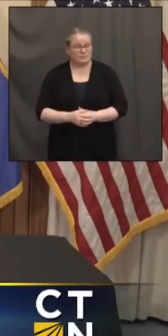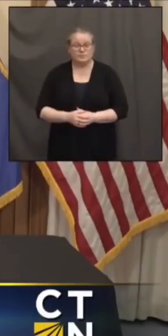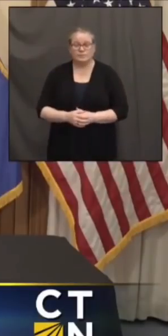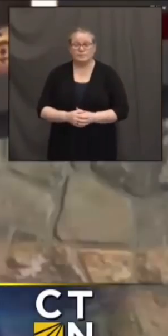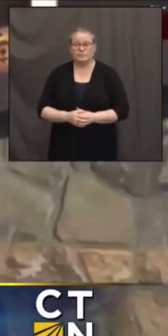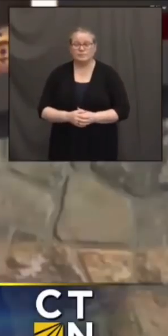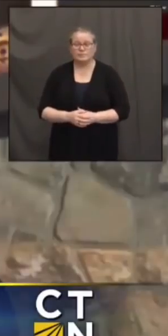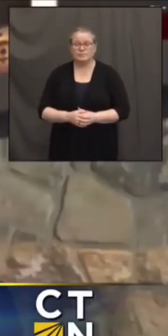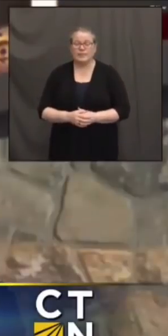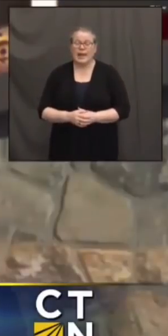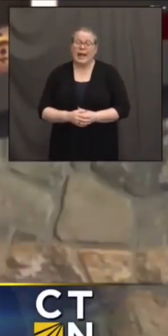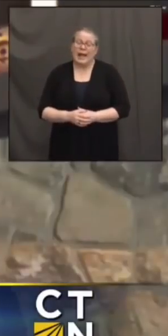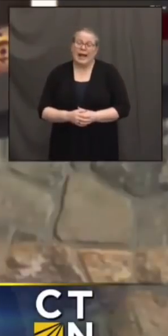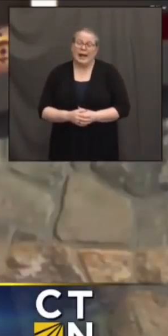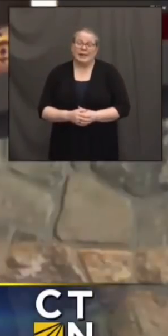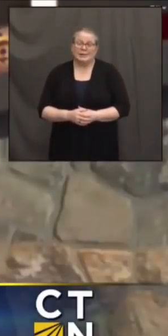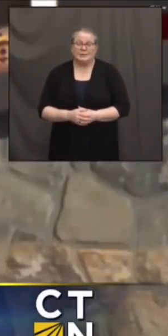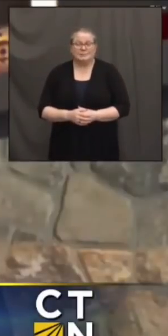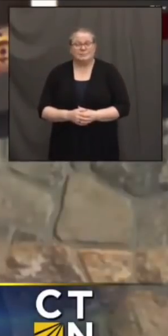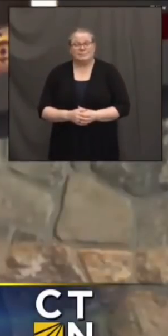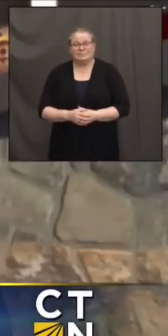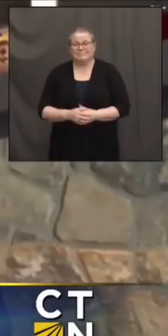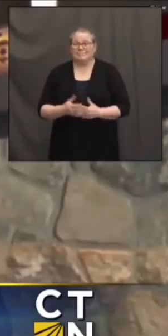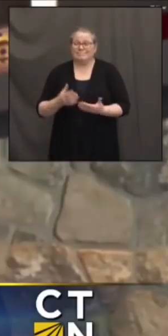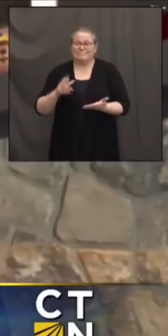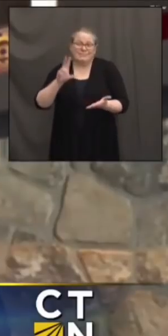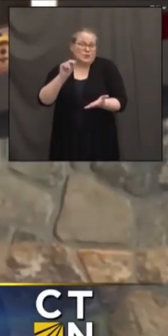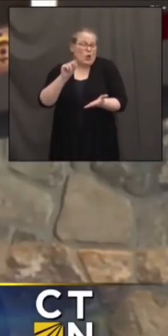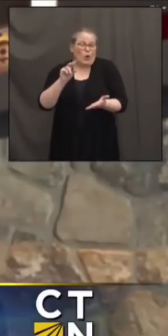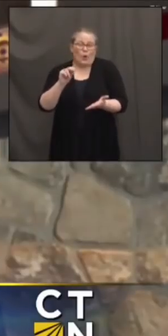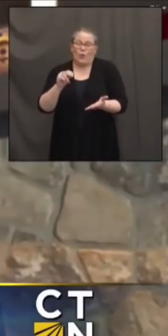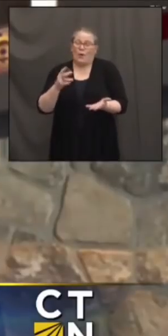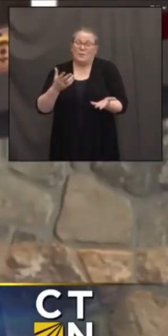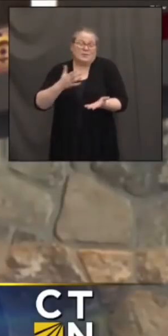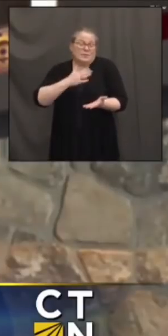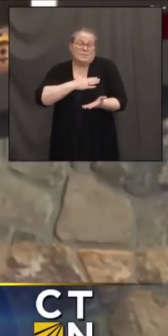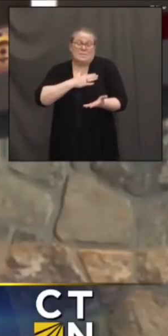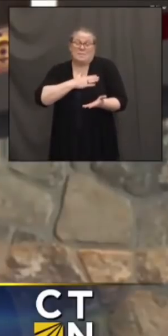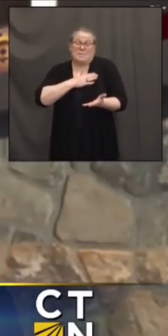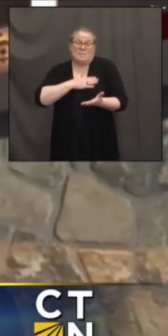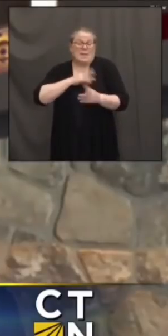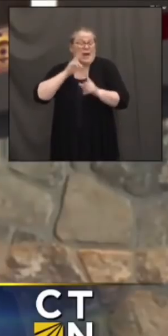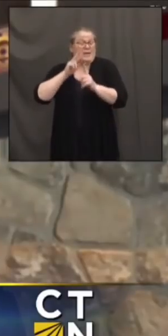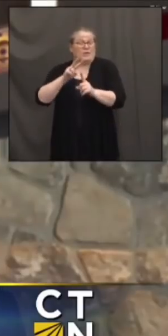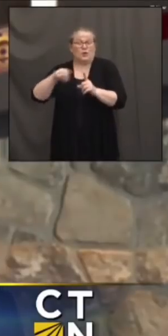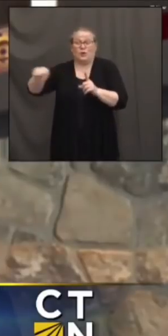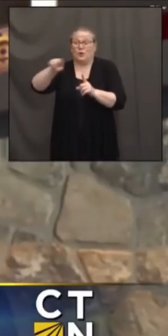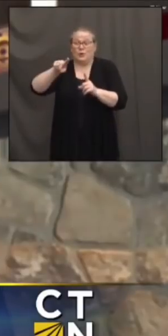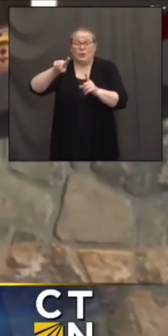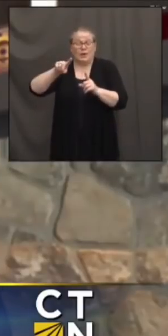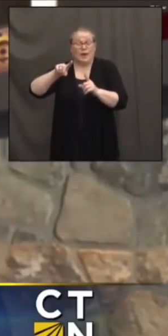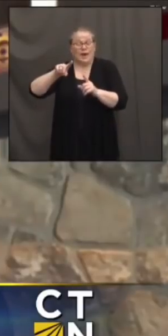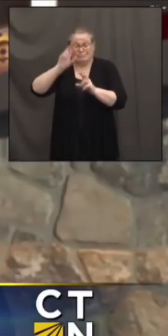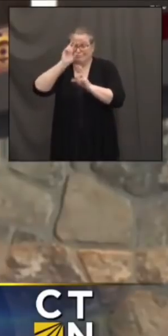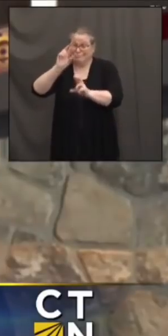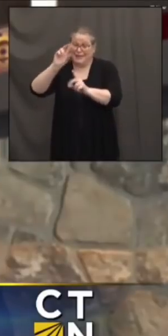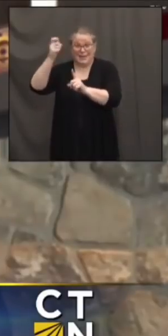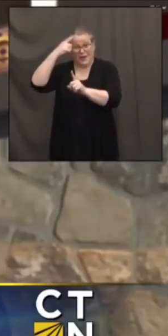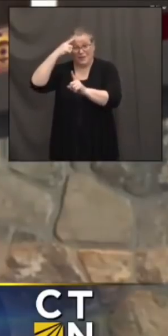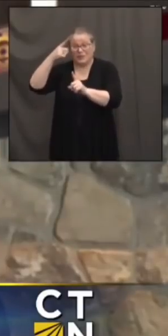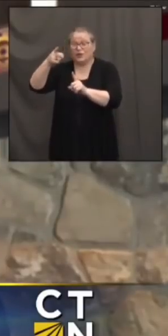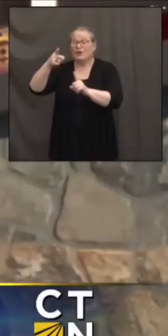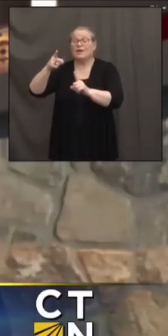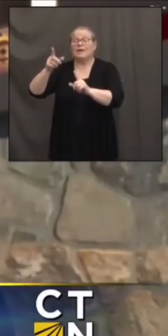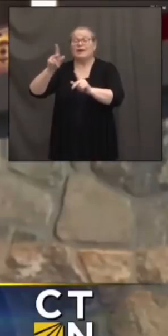No. I mean, look, my view is that policymakers, with all due respect to the governor,